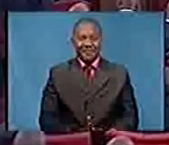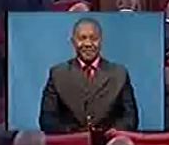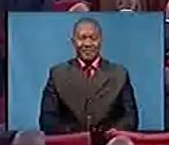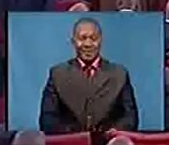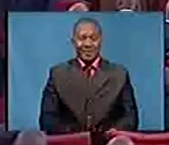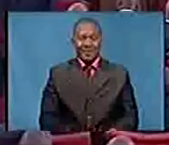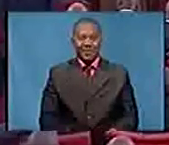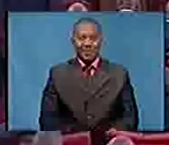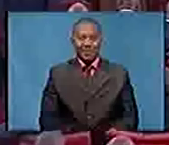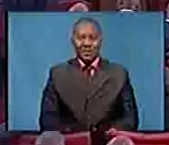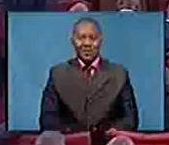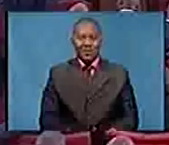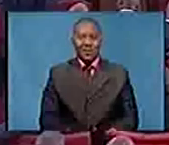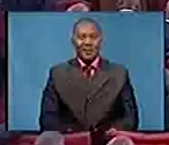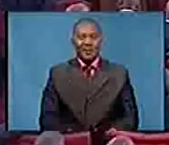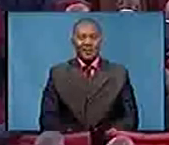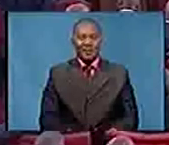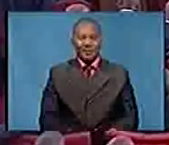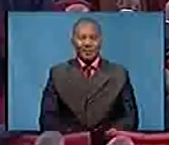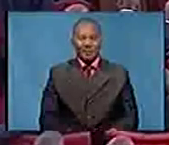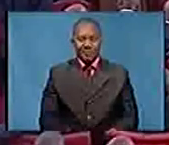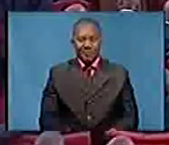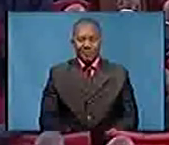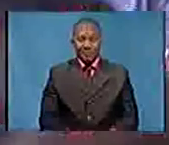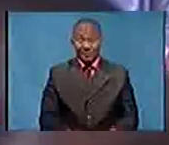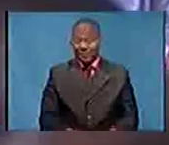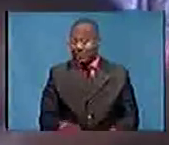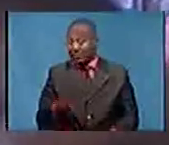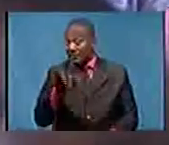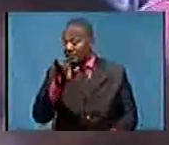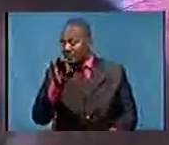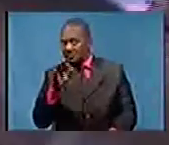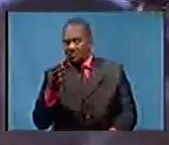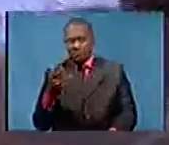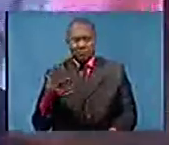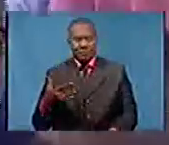In Iri, Hobson Adoye, contemn no.